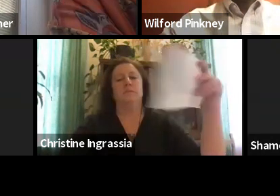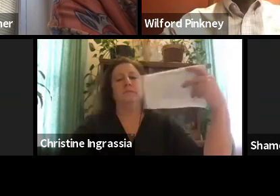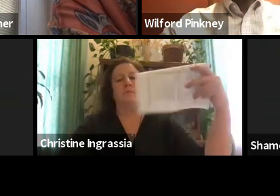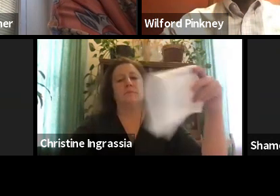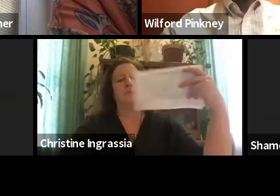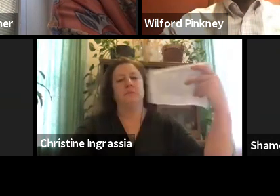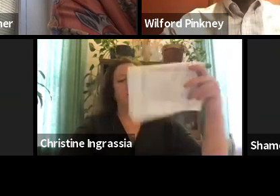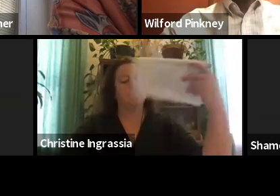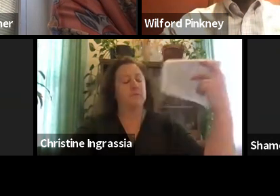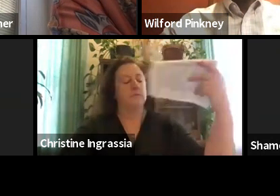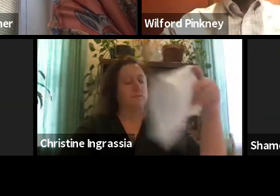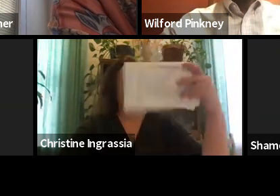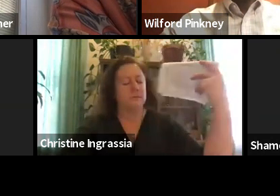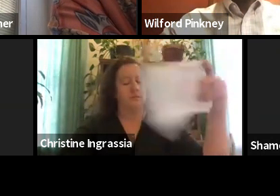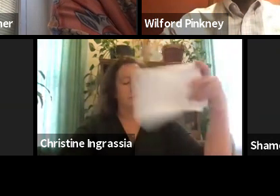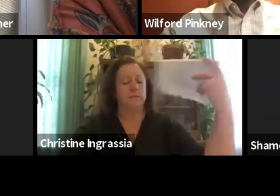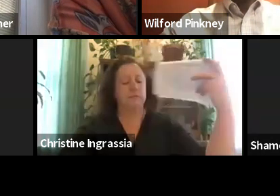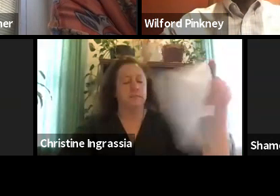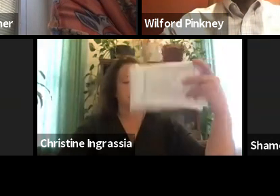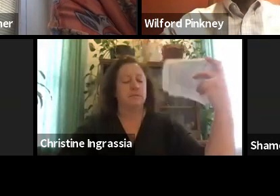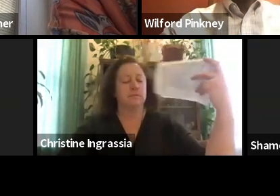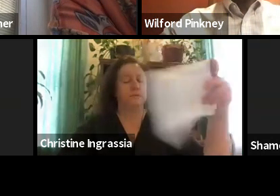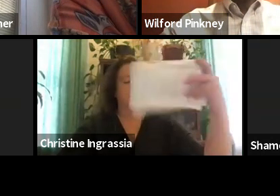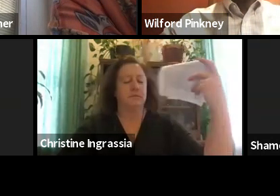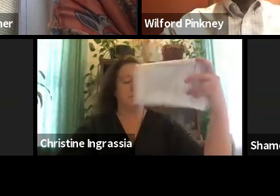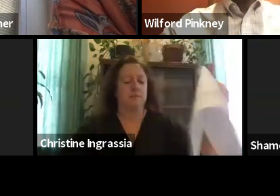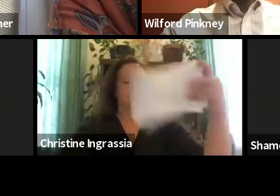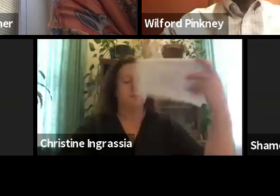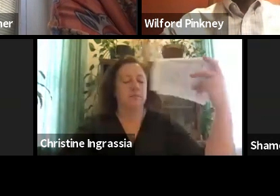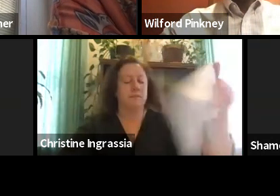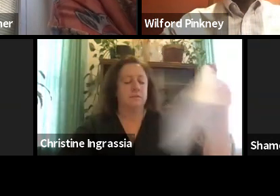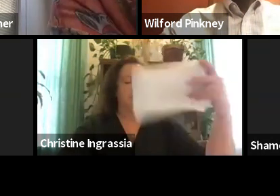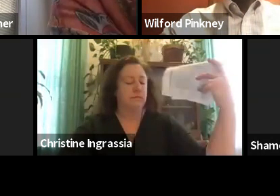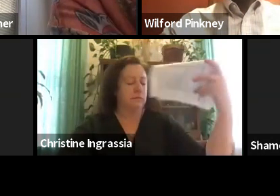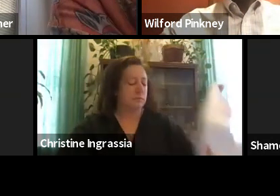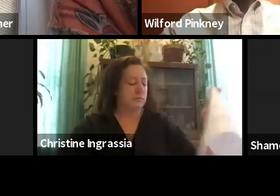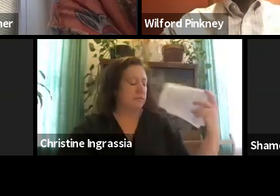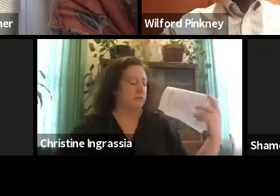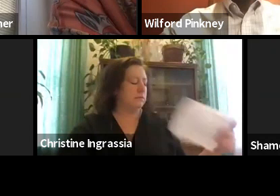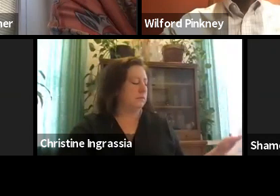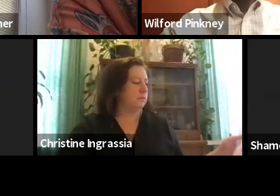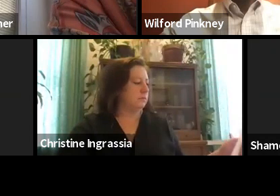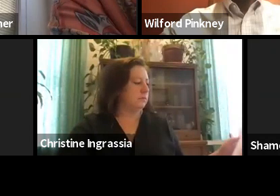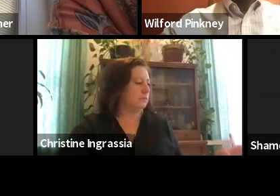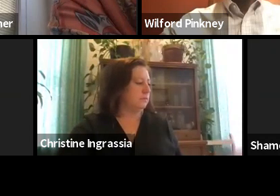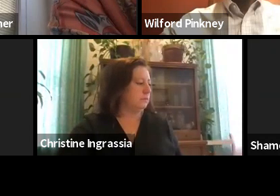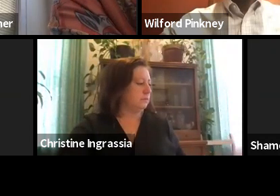and advocating for funds being allocated to early childhood education.